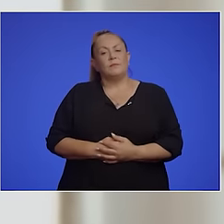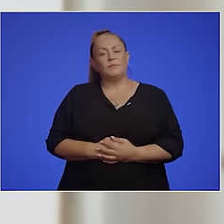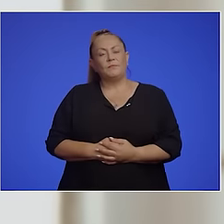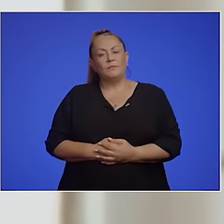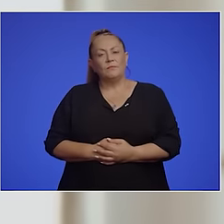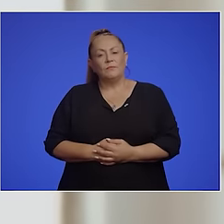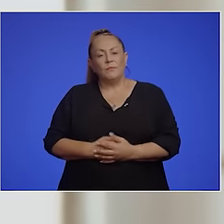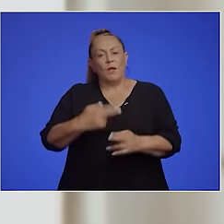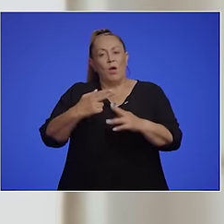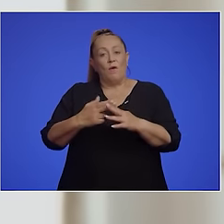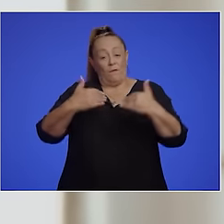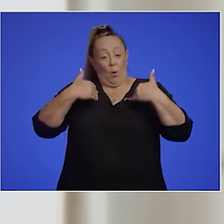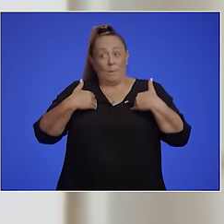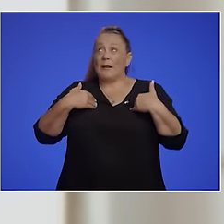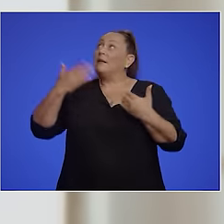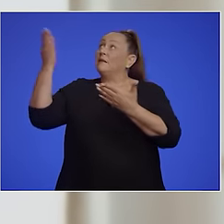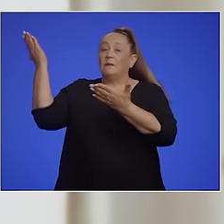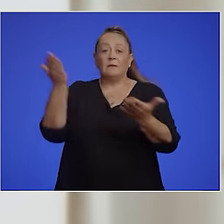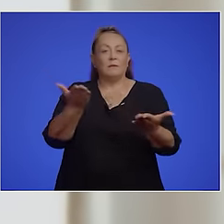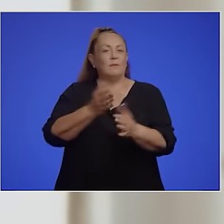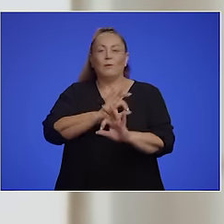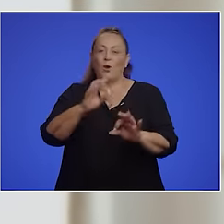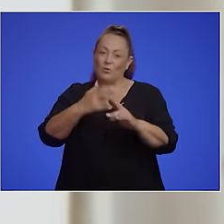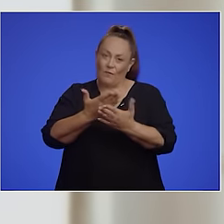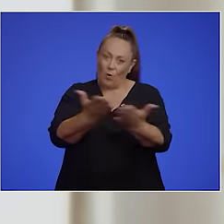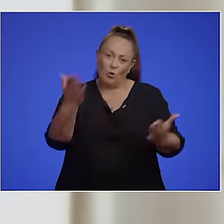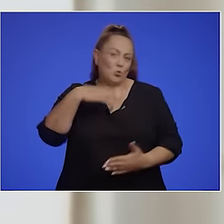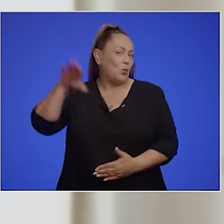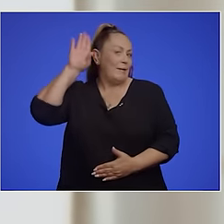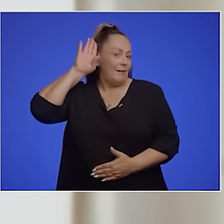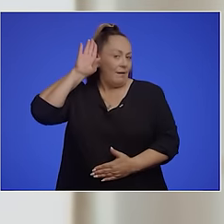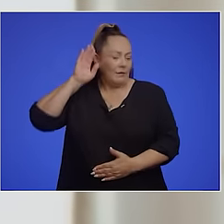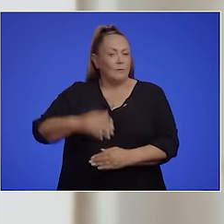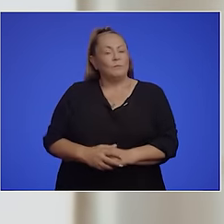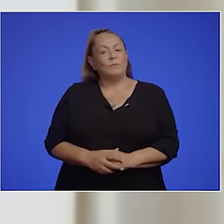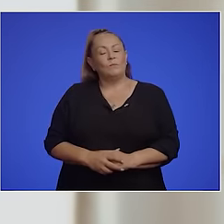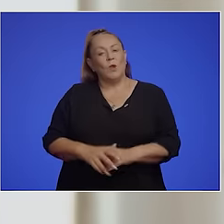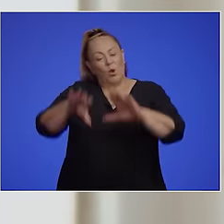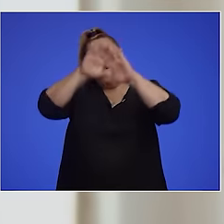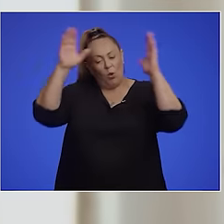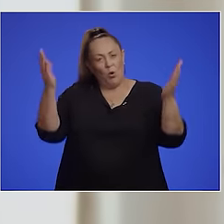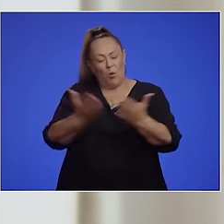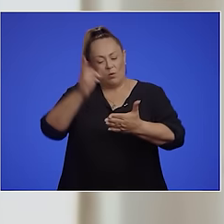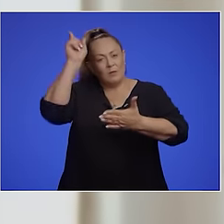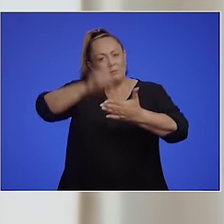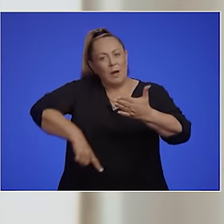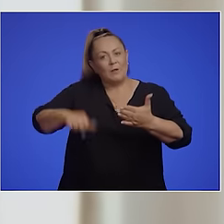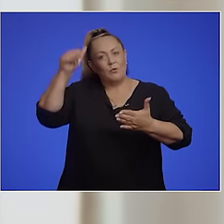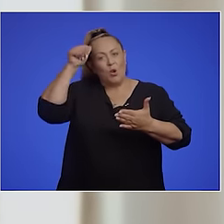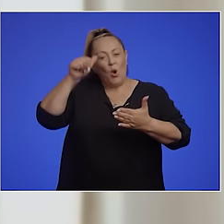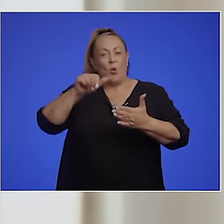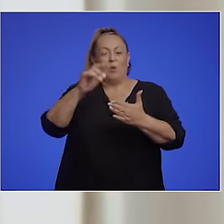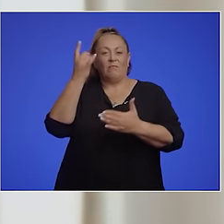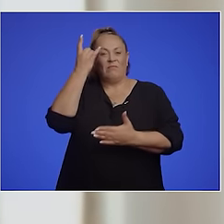for my sake that this voice came, but for yours. Now sentence is being passed on this world. Now the prince of this